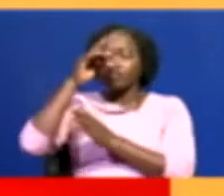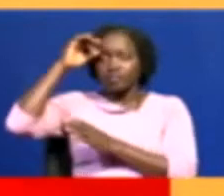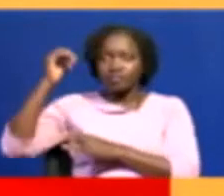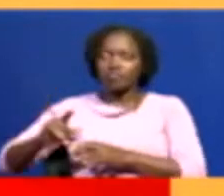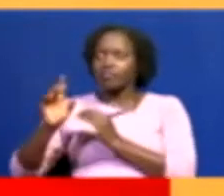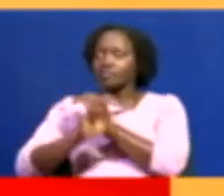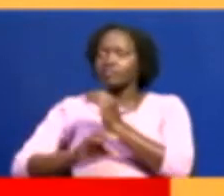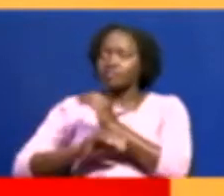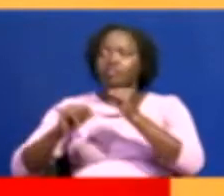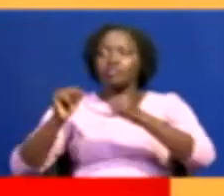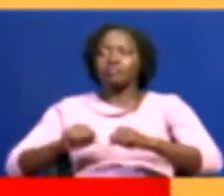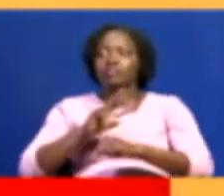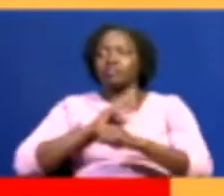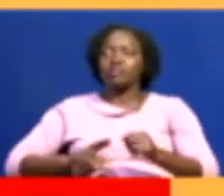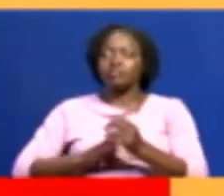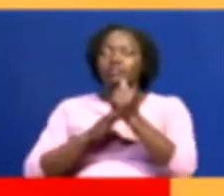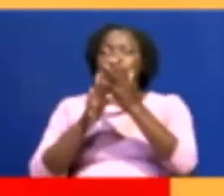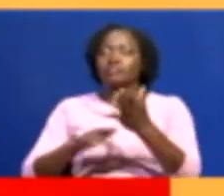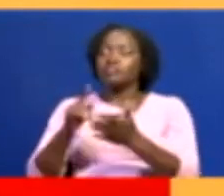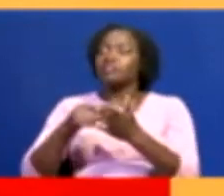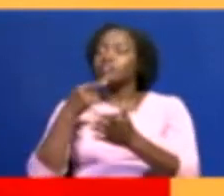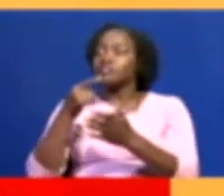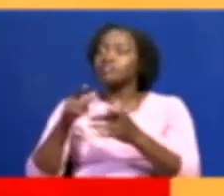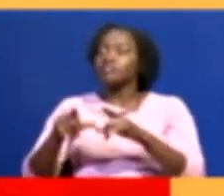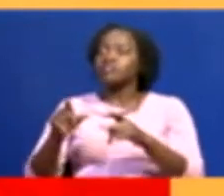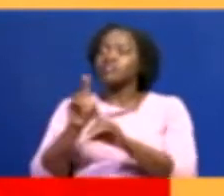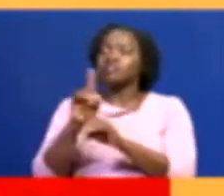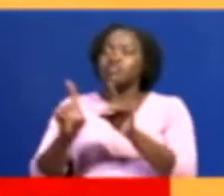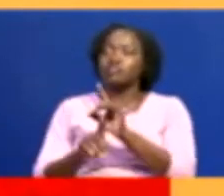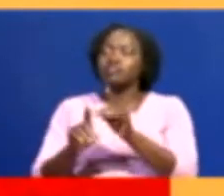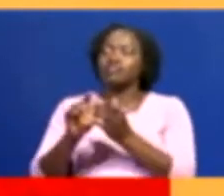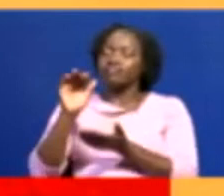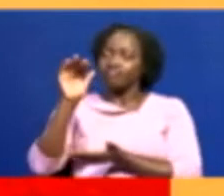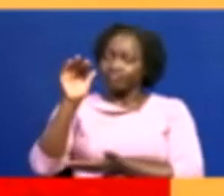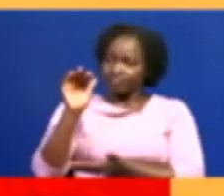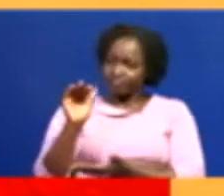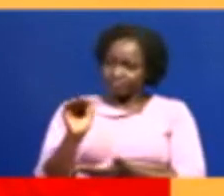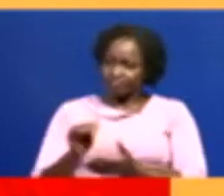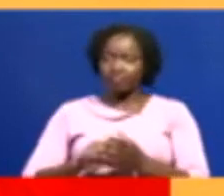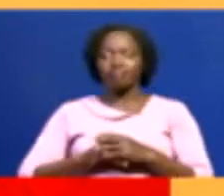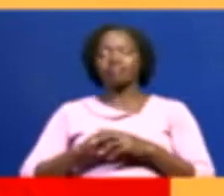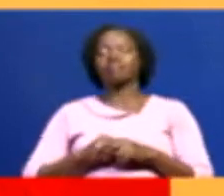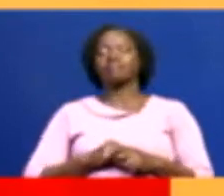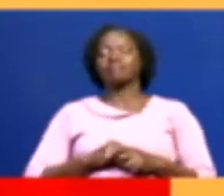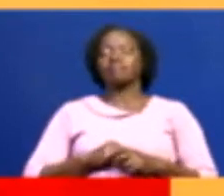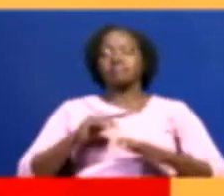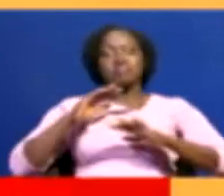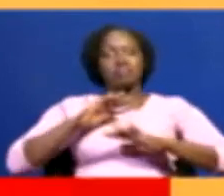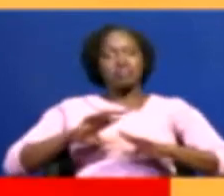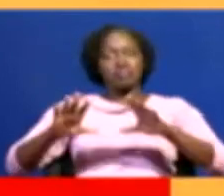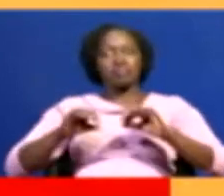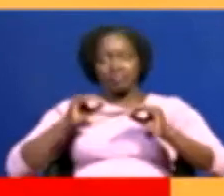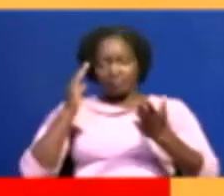Mm-hmm. I would agree with the religious leaders when they say that let everybody first of all stand down. Mm-hmm. Let everybody first of all be able to accept